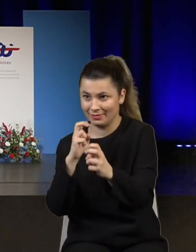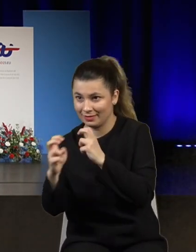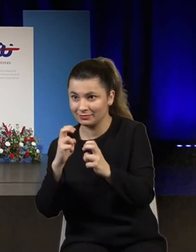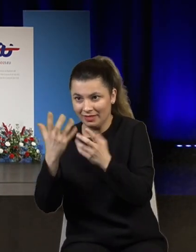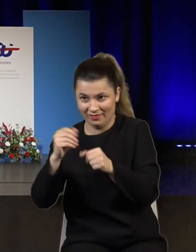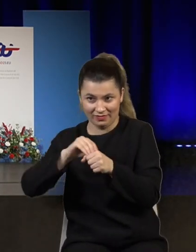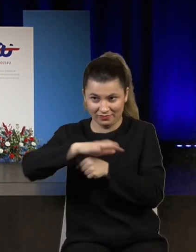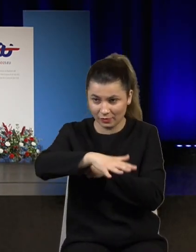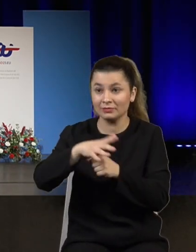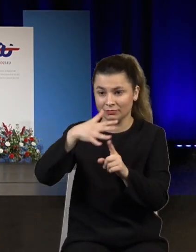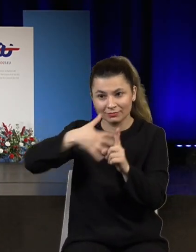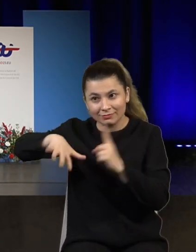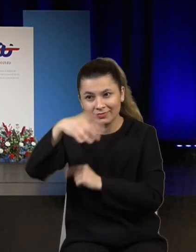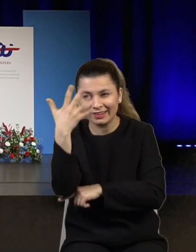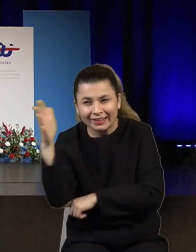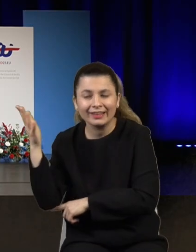And